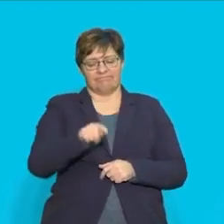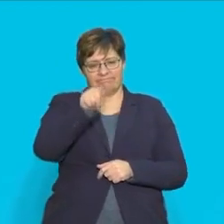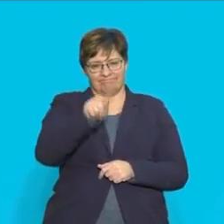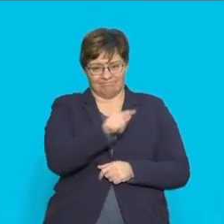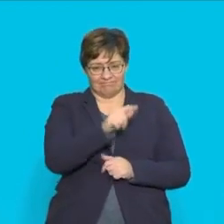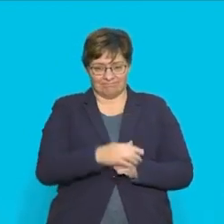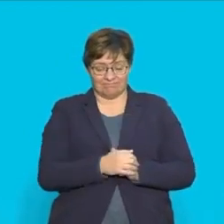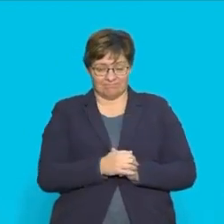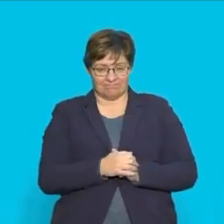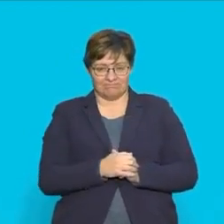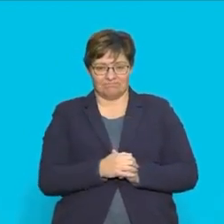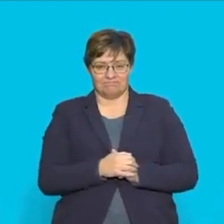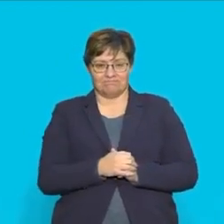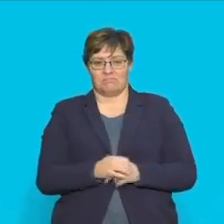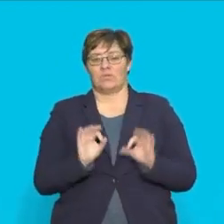another notation.